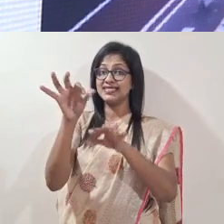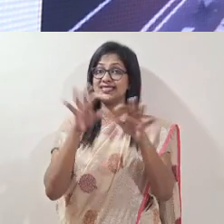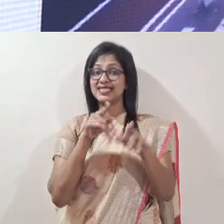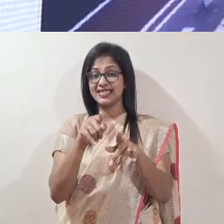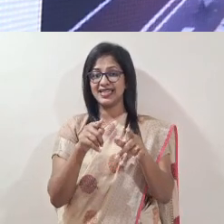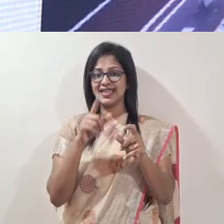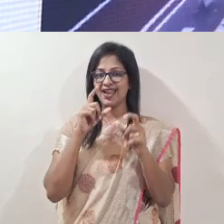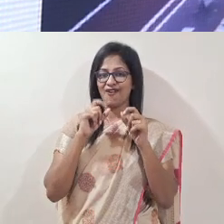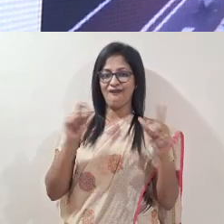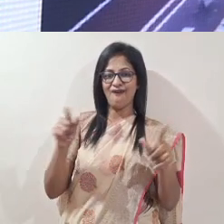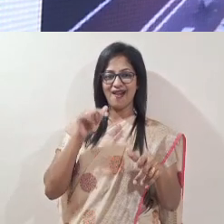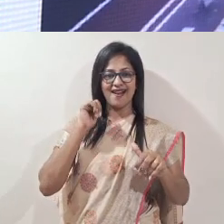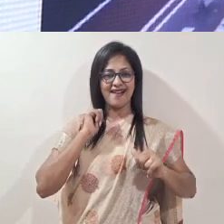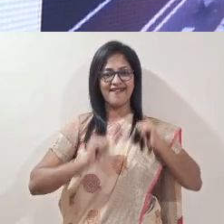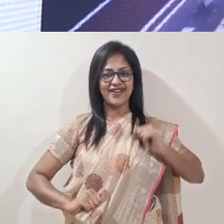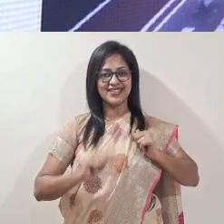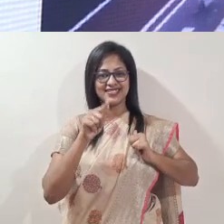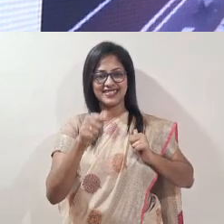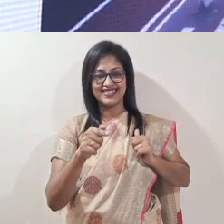this city will look cool.